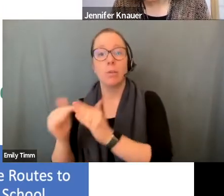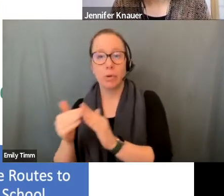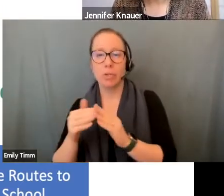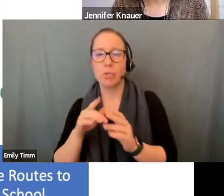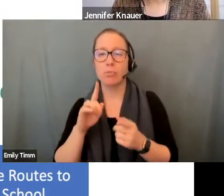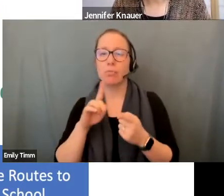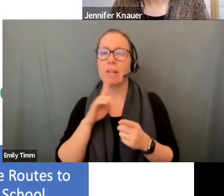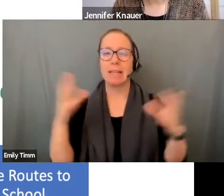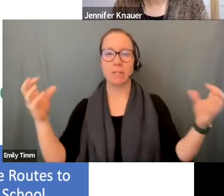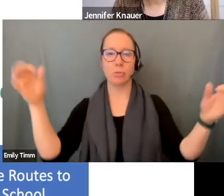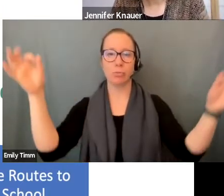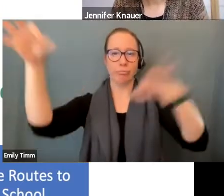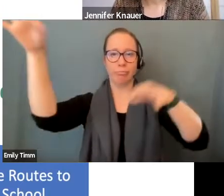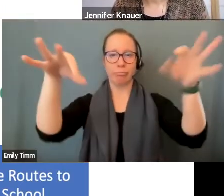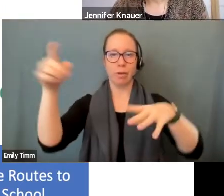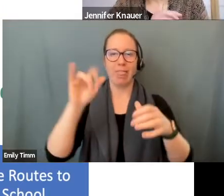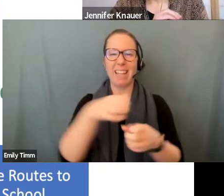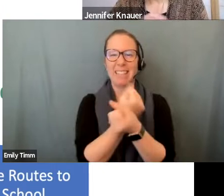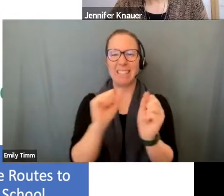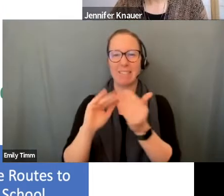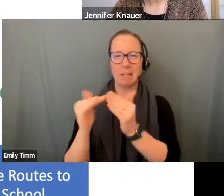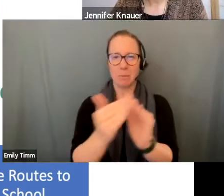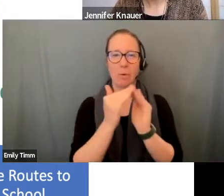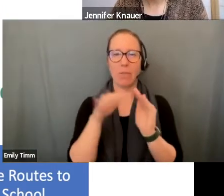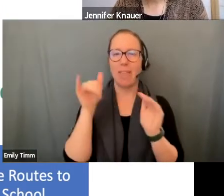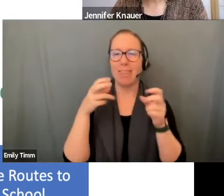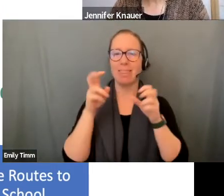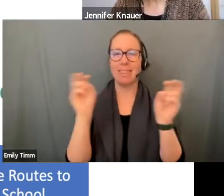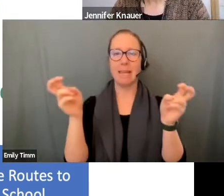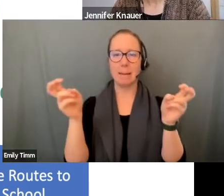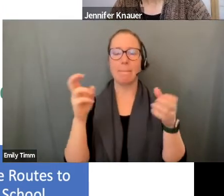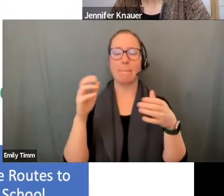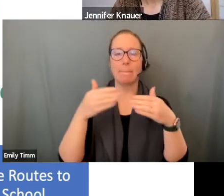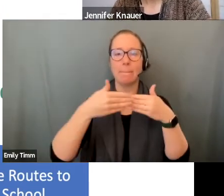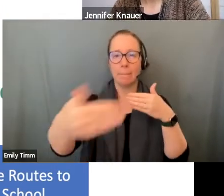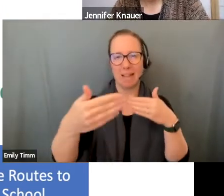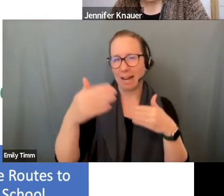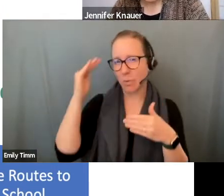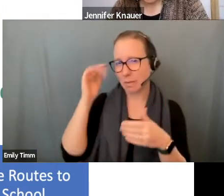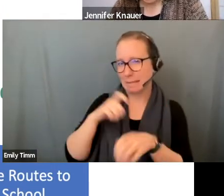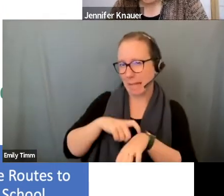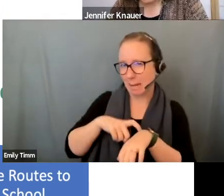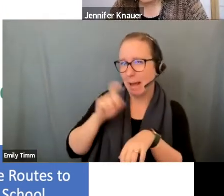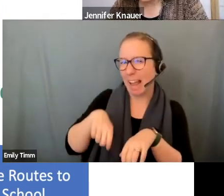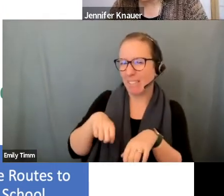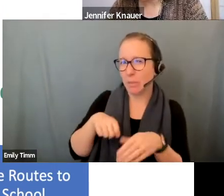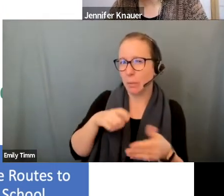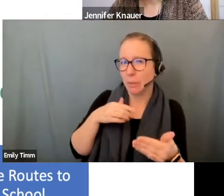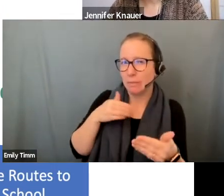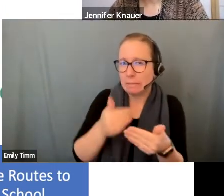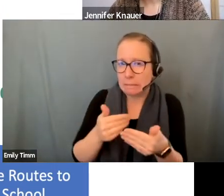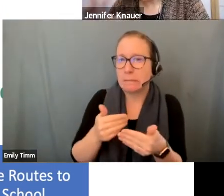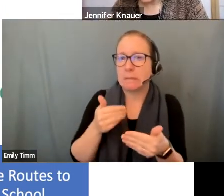safe community overall. So just carrying that theme forward. And in the interest of time, we do need to shorten up comments. And